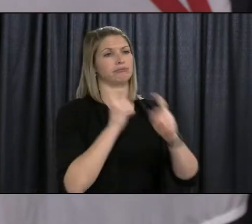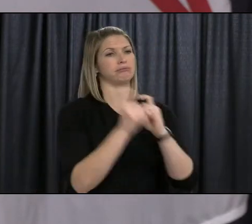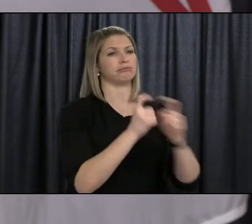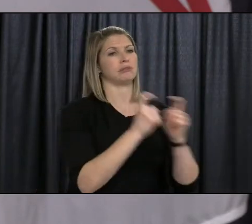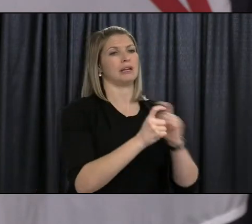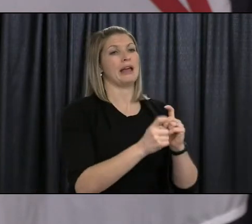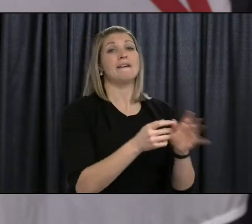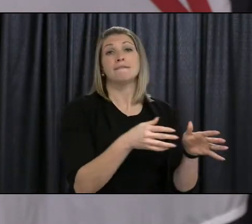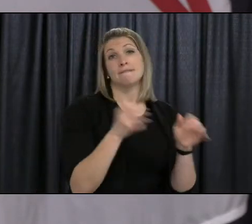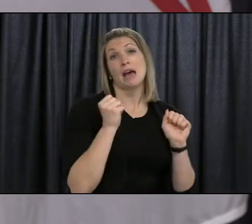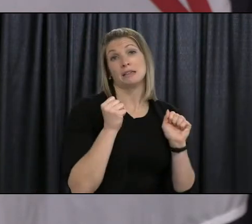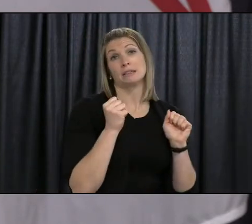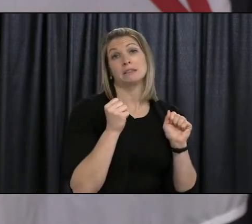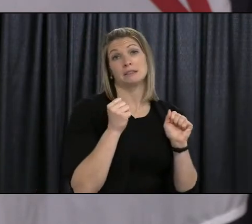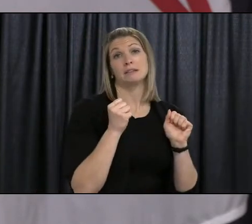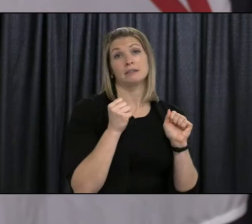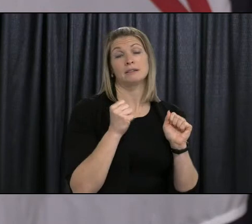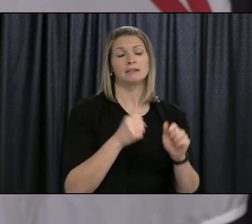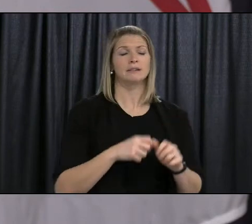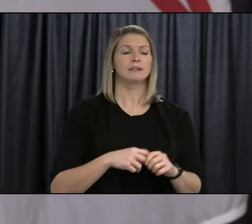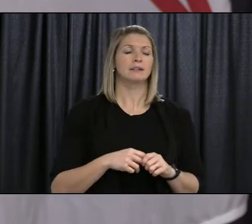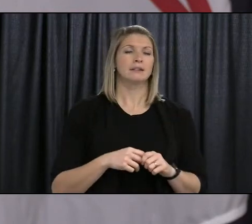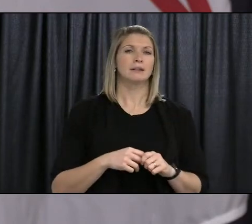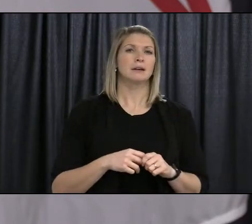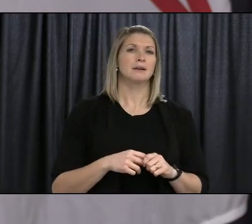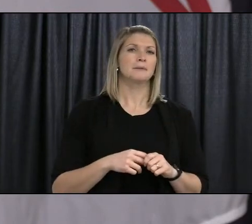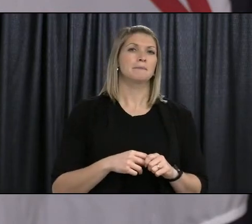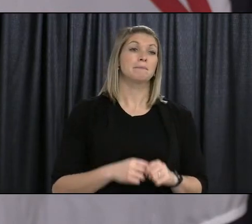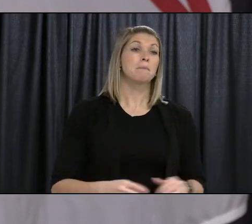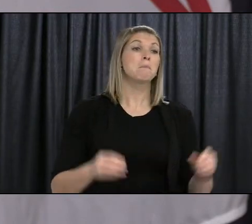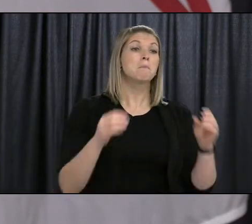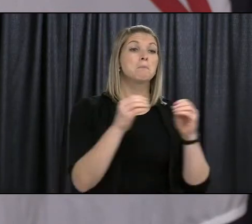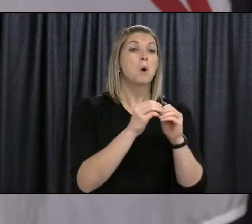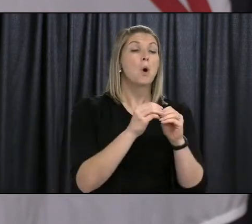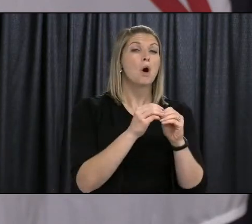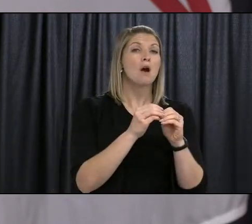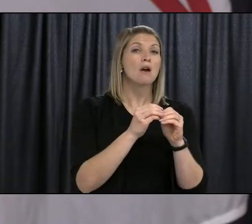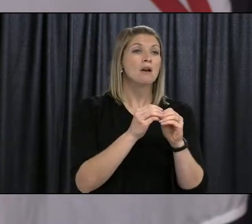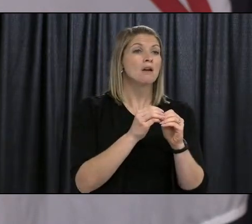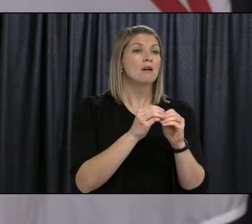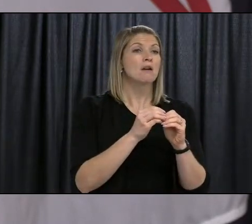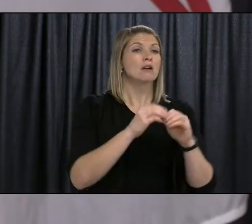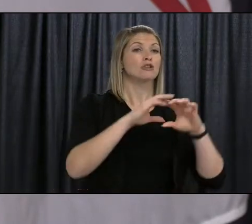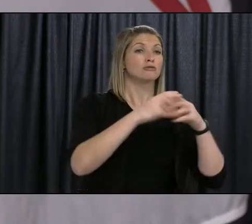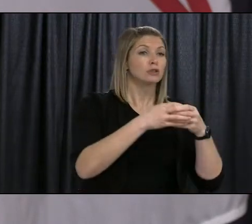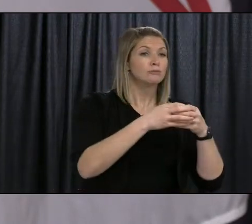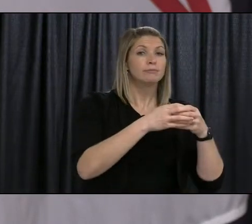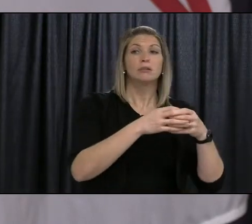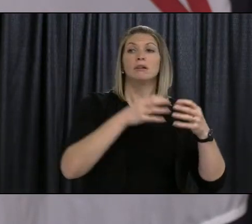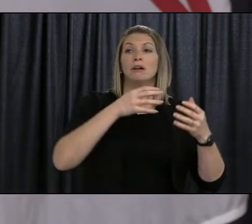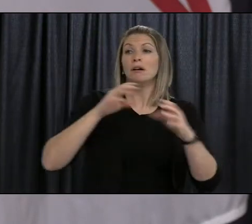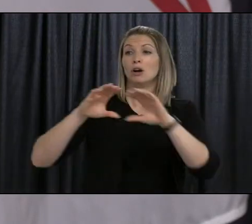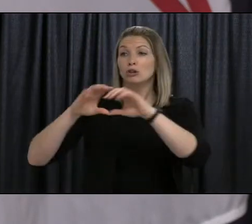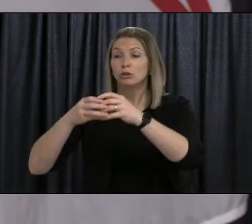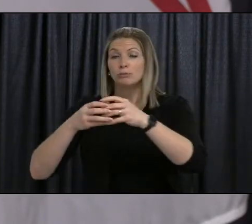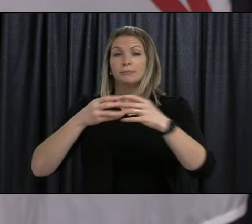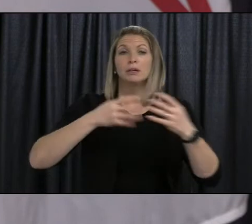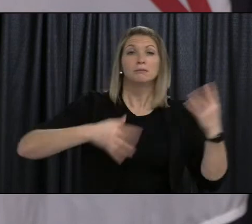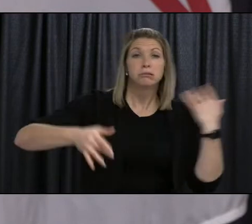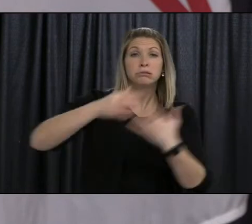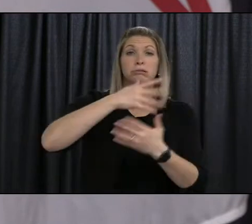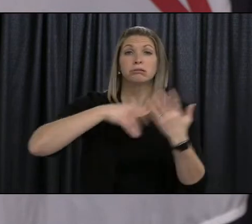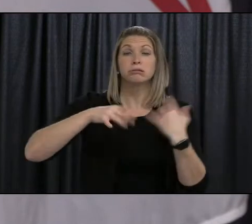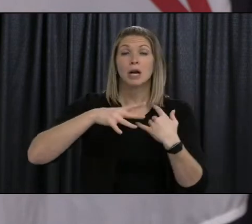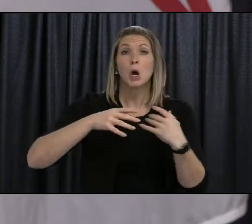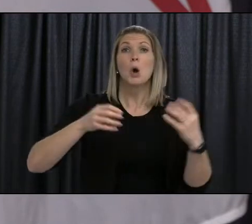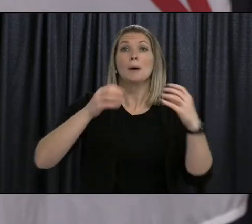tracing effectively and efficiently. The more people that you have, the more contacts that you have, the harder it is to do that. So we're just asking people to